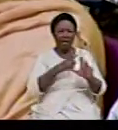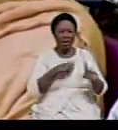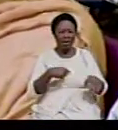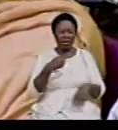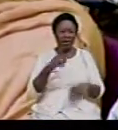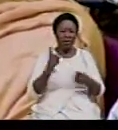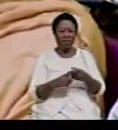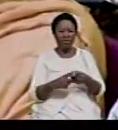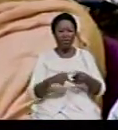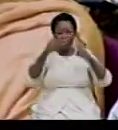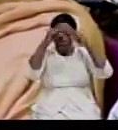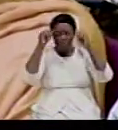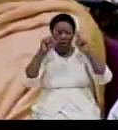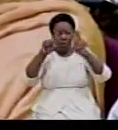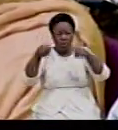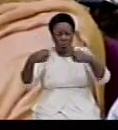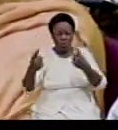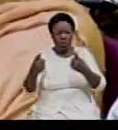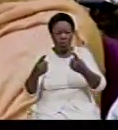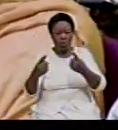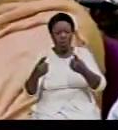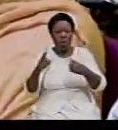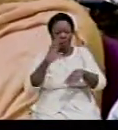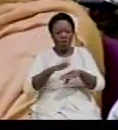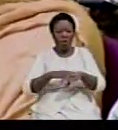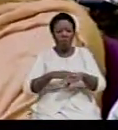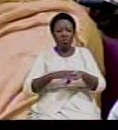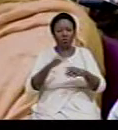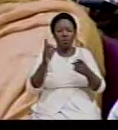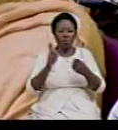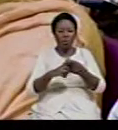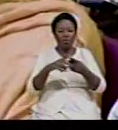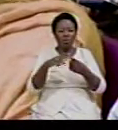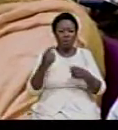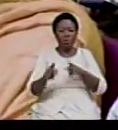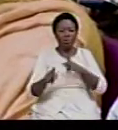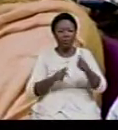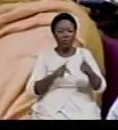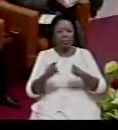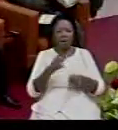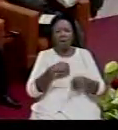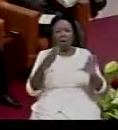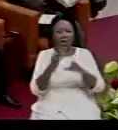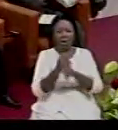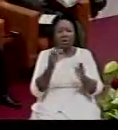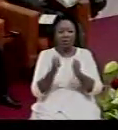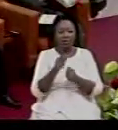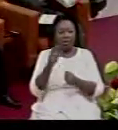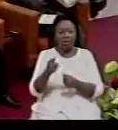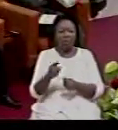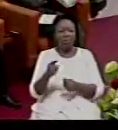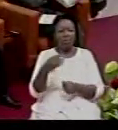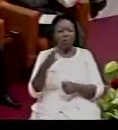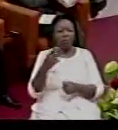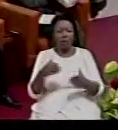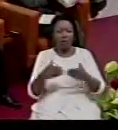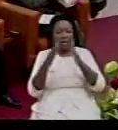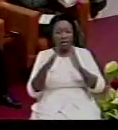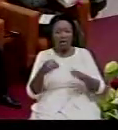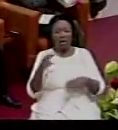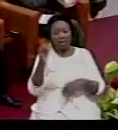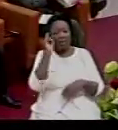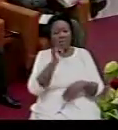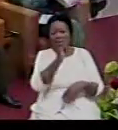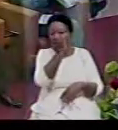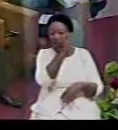on before the people, and take with thee of the elders of Israel,